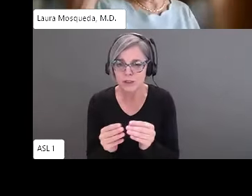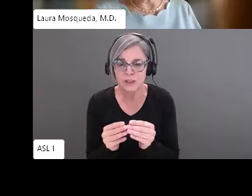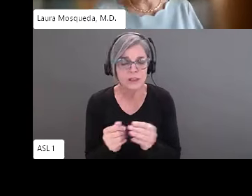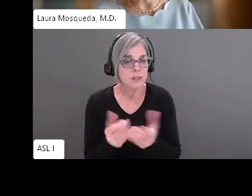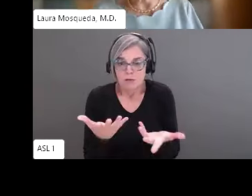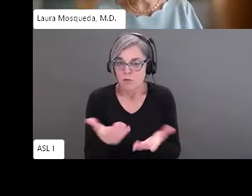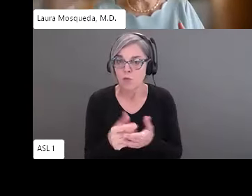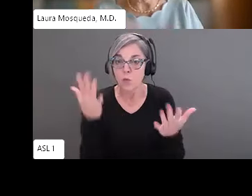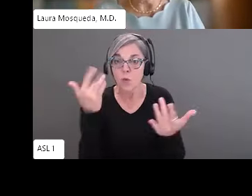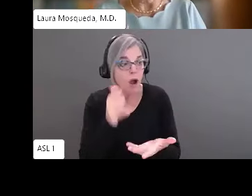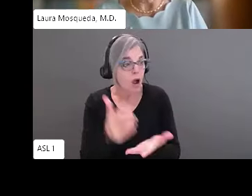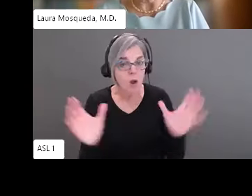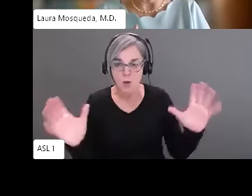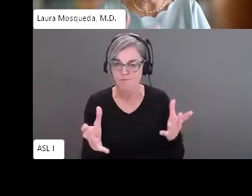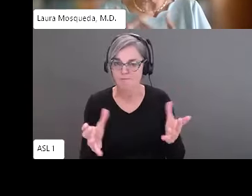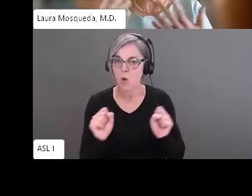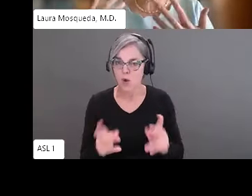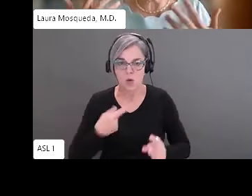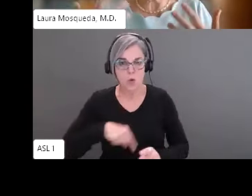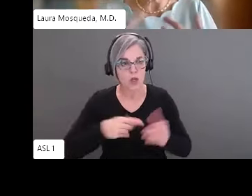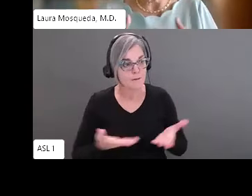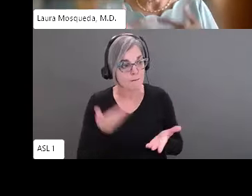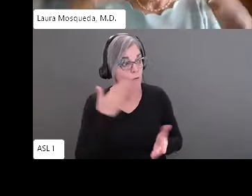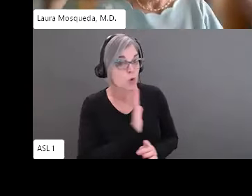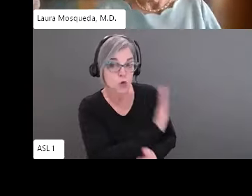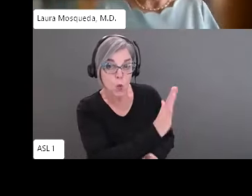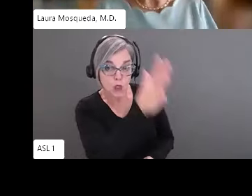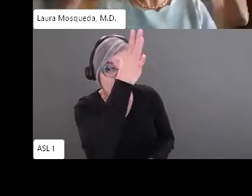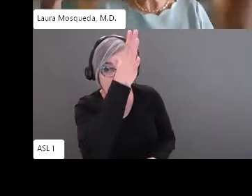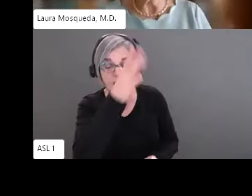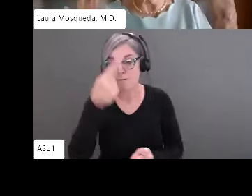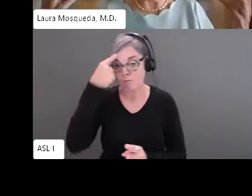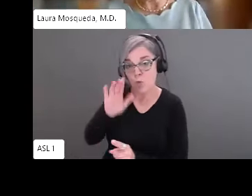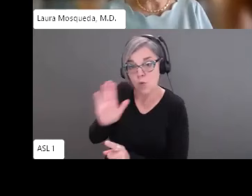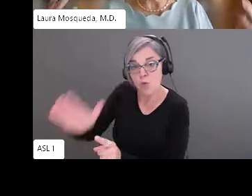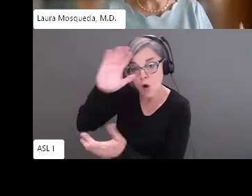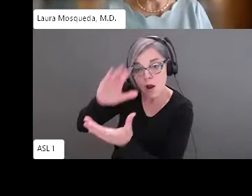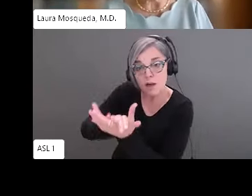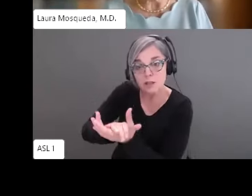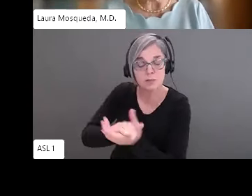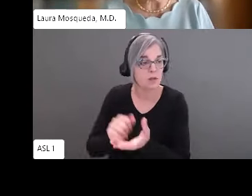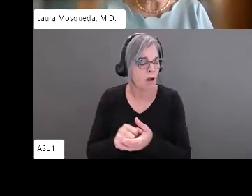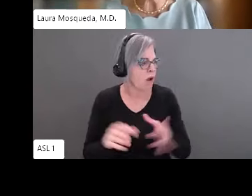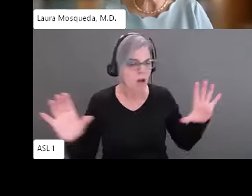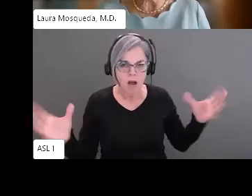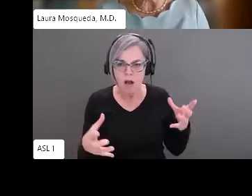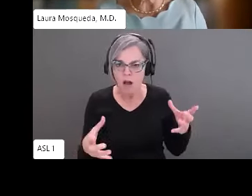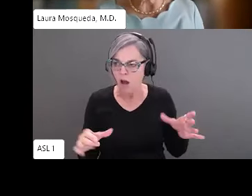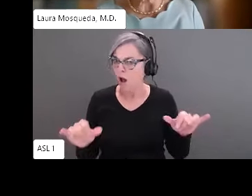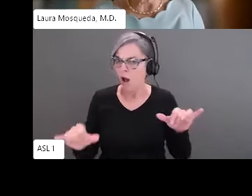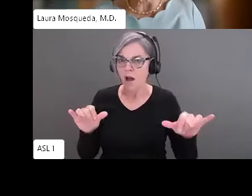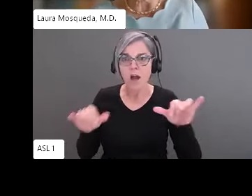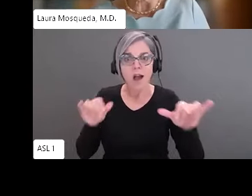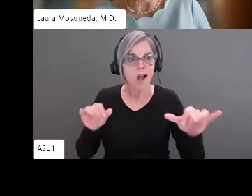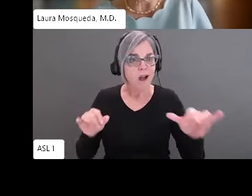dad and your husband, and how can we work together? And sometimes, to everybody's surprise, they're able to work it out. Counseling can be